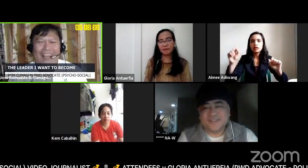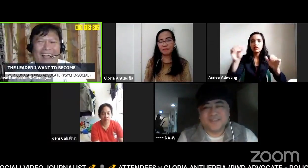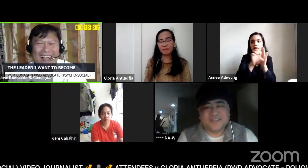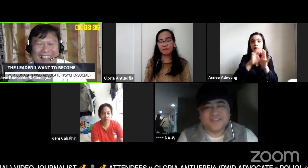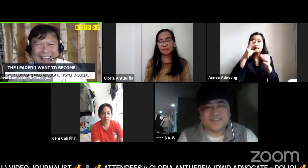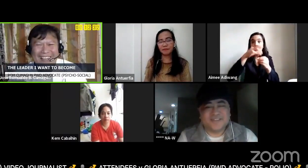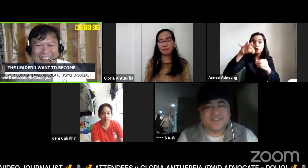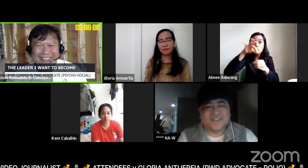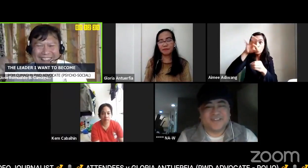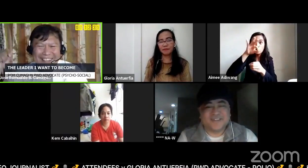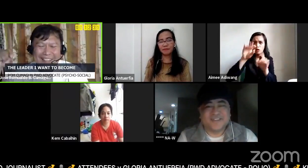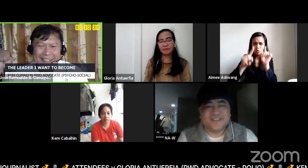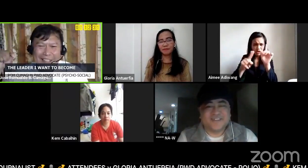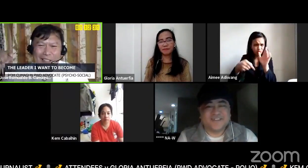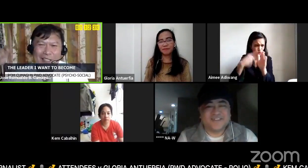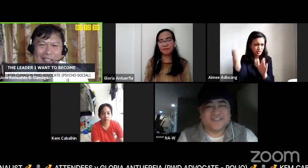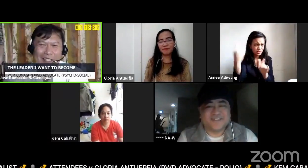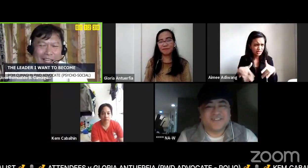Okay.